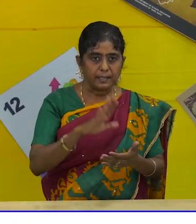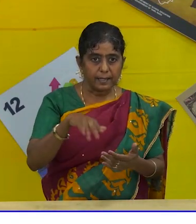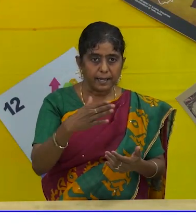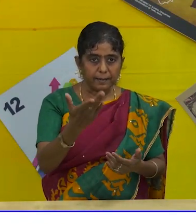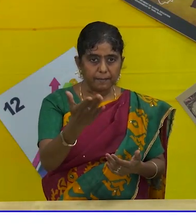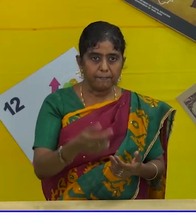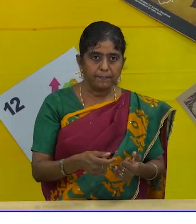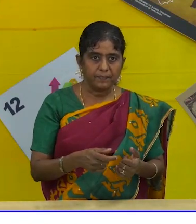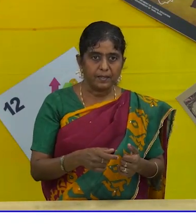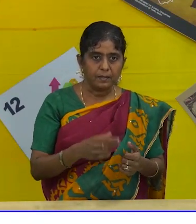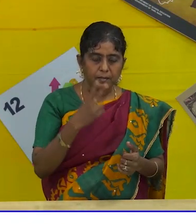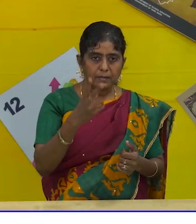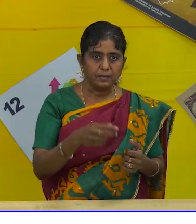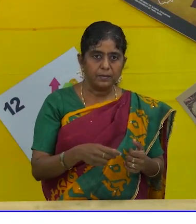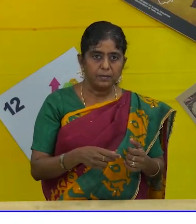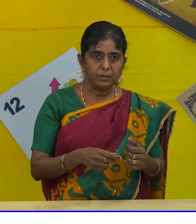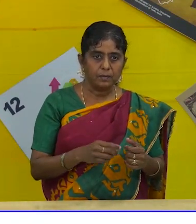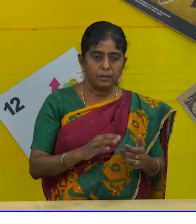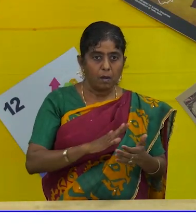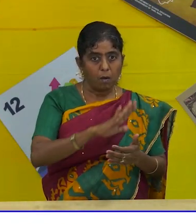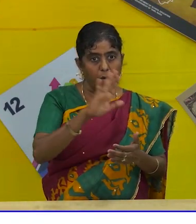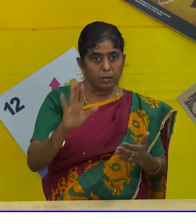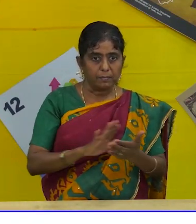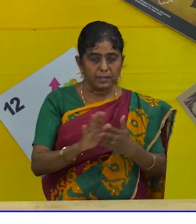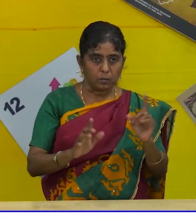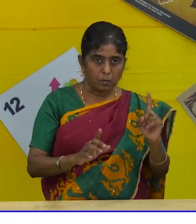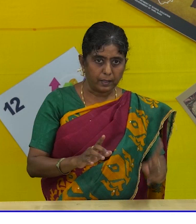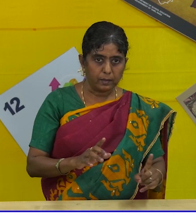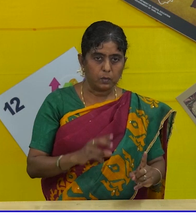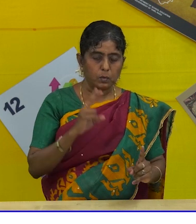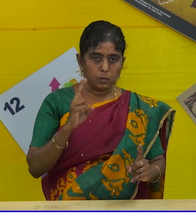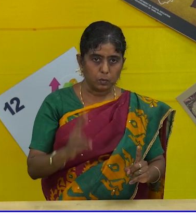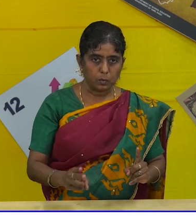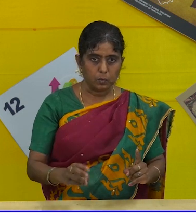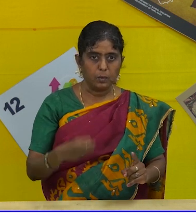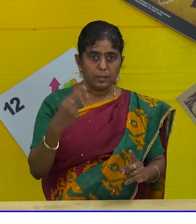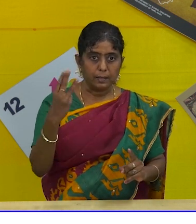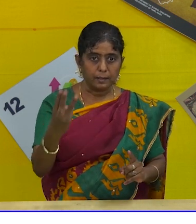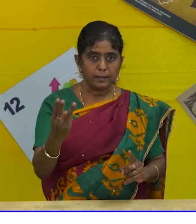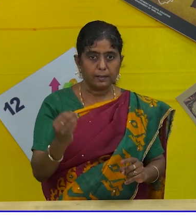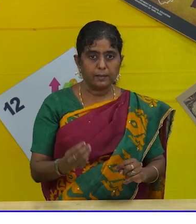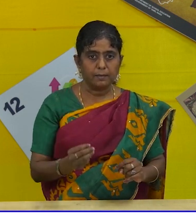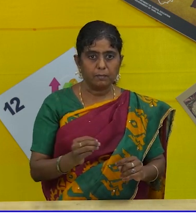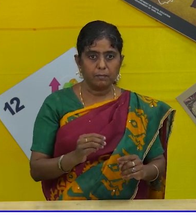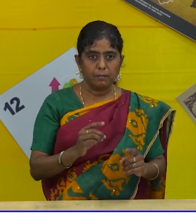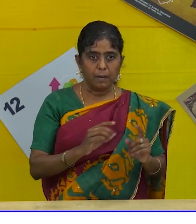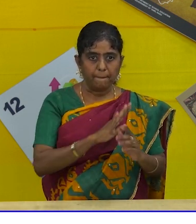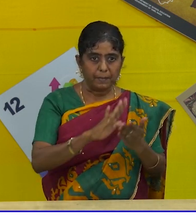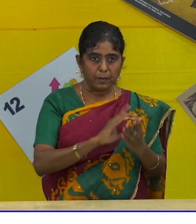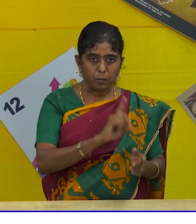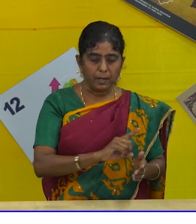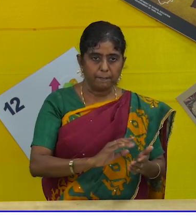the diagram I showed you. All the plane 1 and 2, then the third plane. Plane